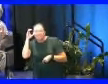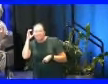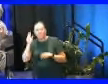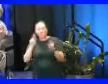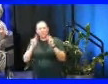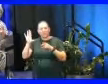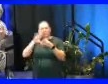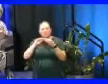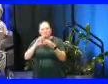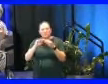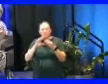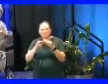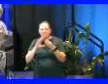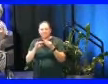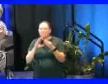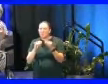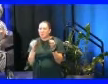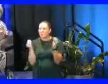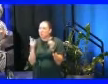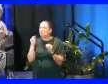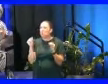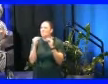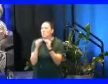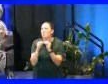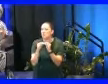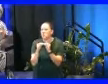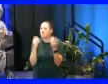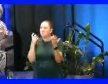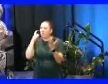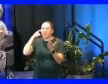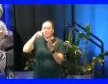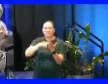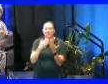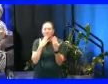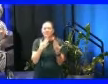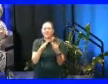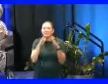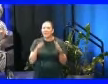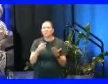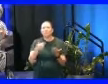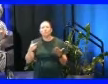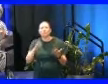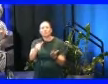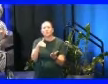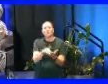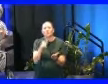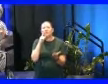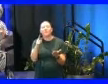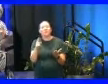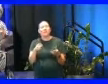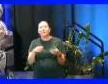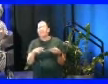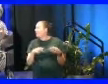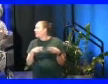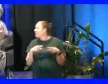is taking a step further. I like to acknowledge and thank the Housing and Service Resource Center for letting